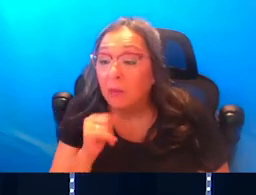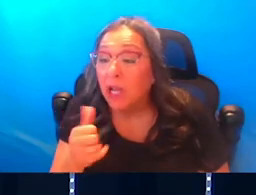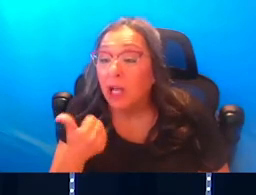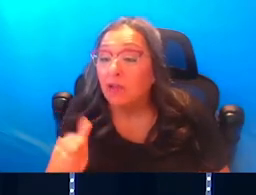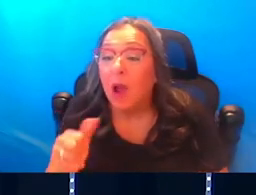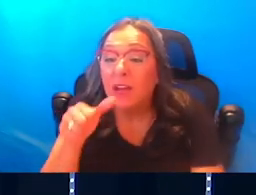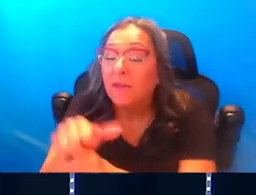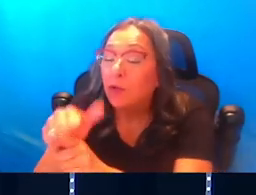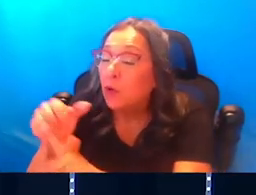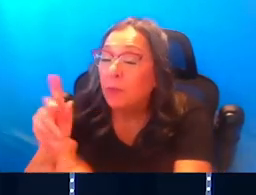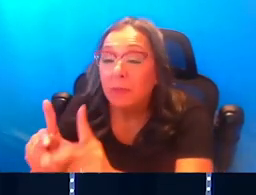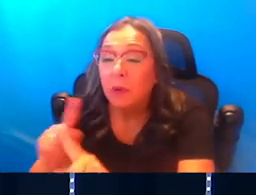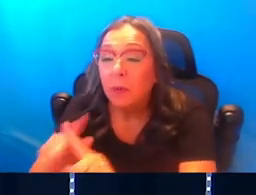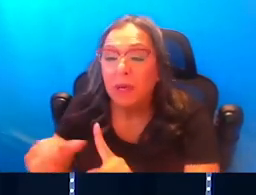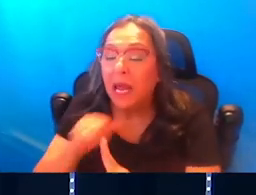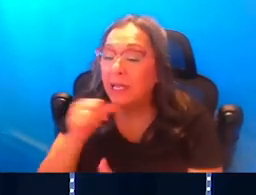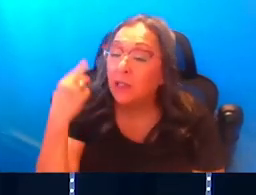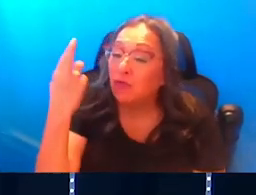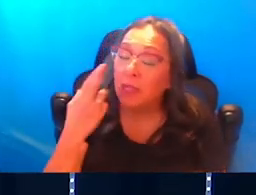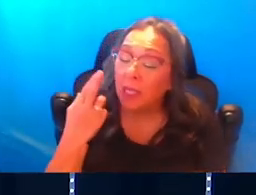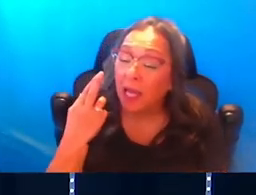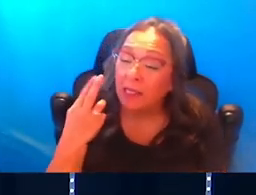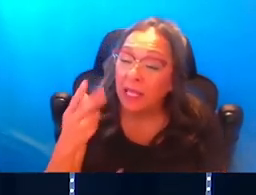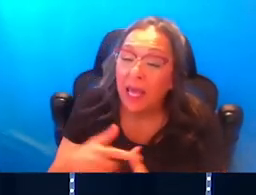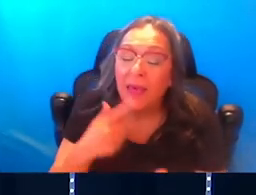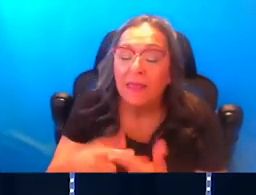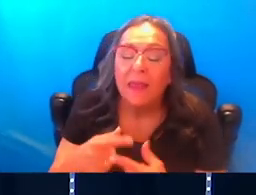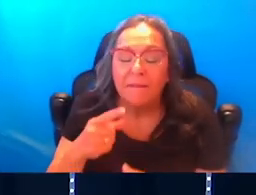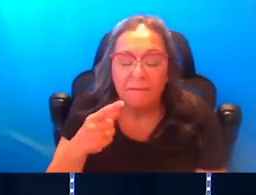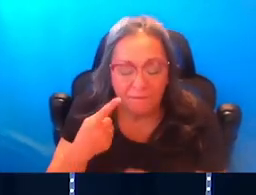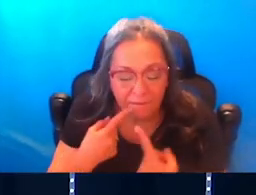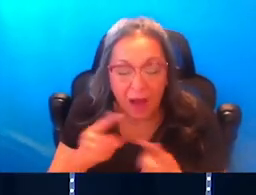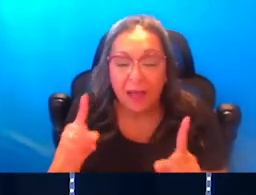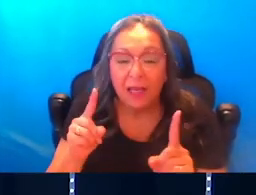And all of a sudden, a clear gospel got presented to Pastor Ed Meyer.